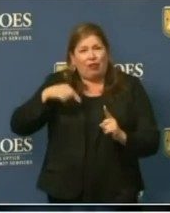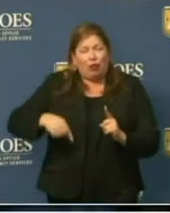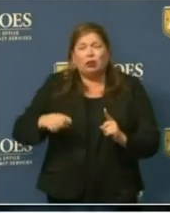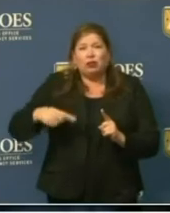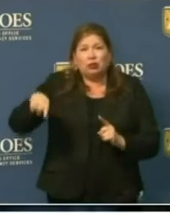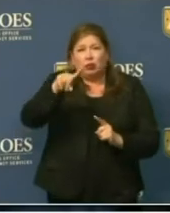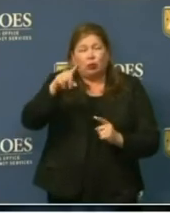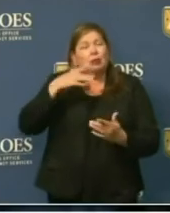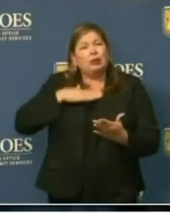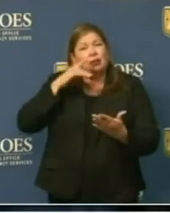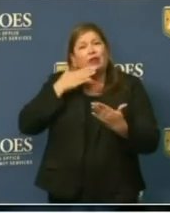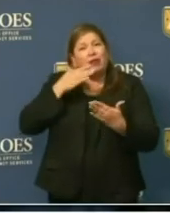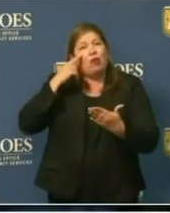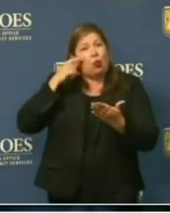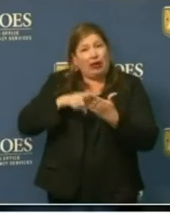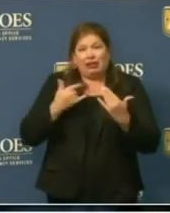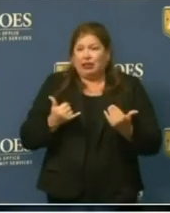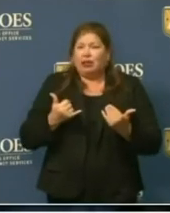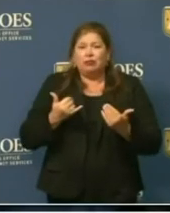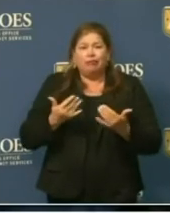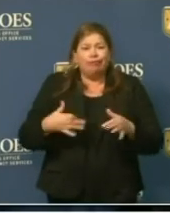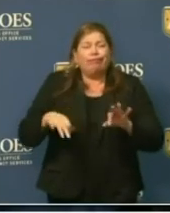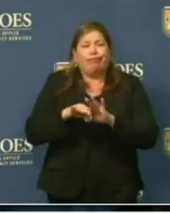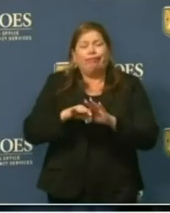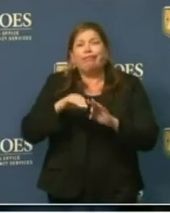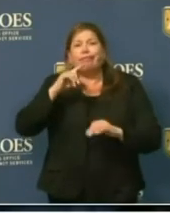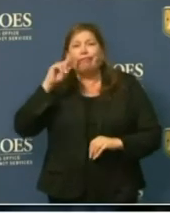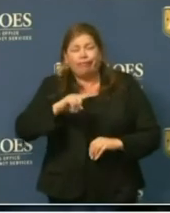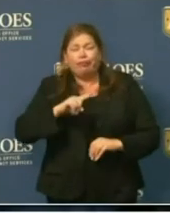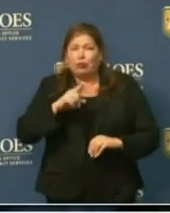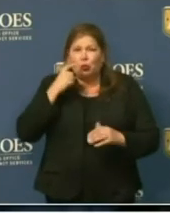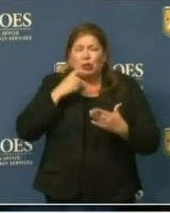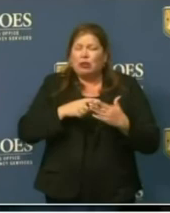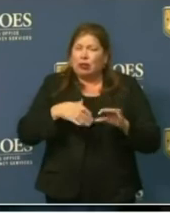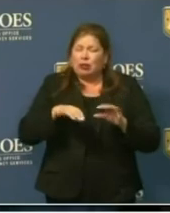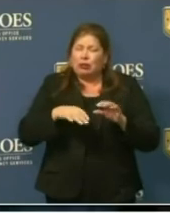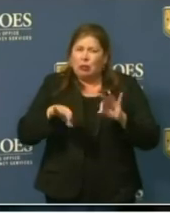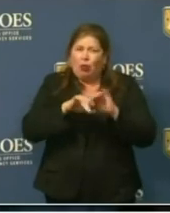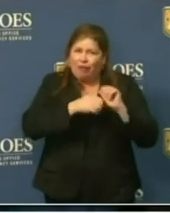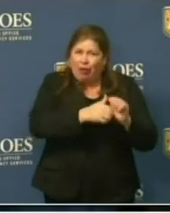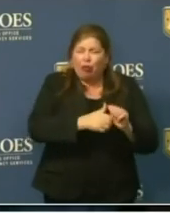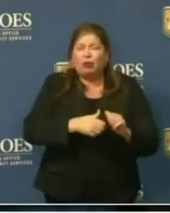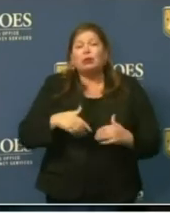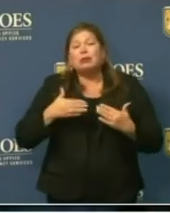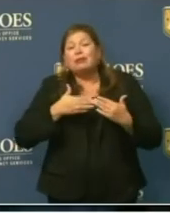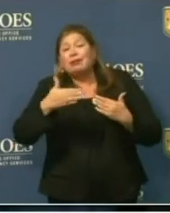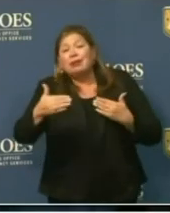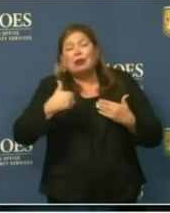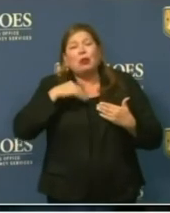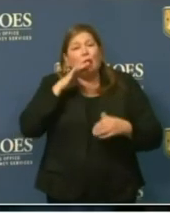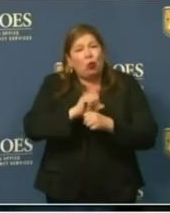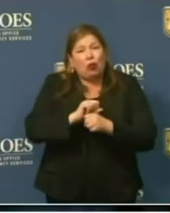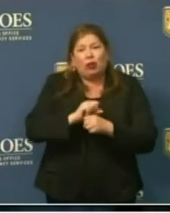recognizing the urgency of tonight's call. And over the course of the next few days, we look forward to working very closely with everybody so